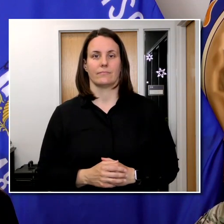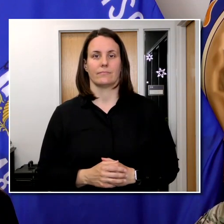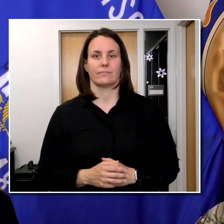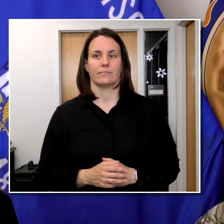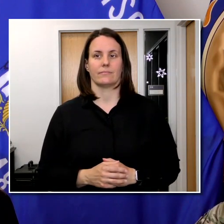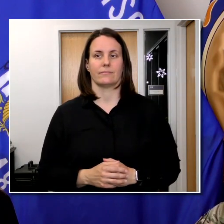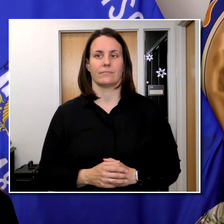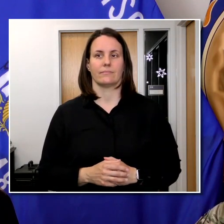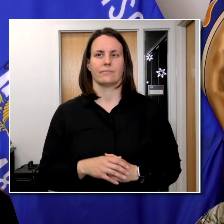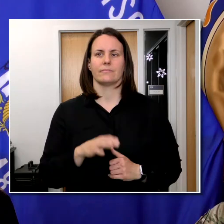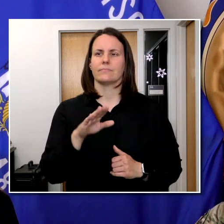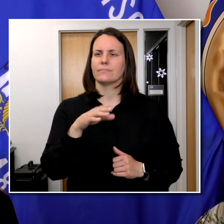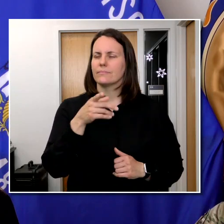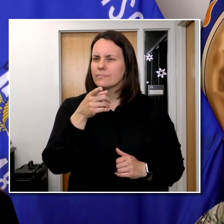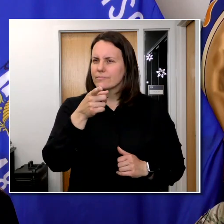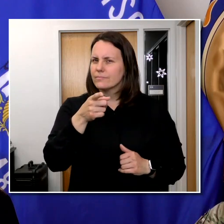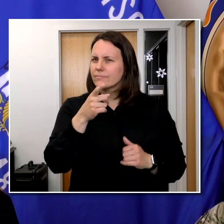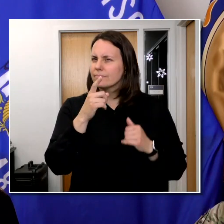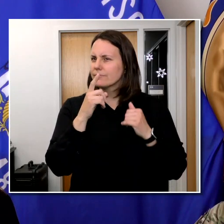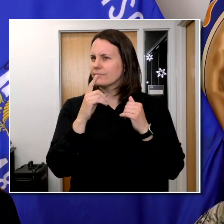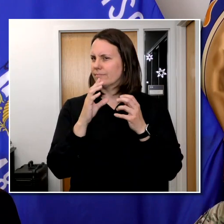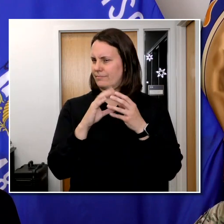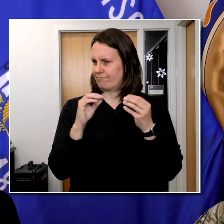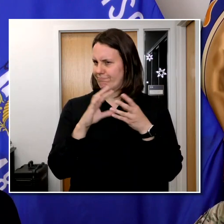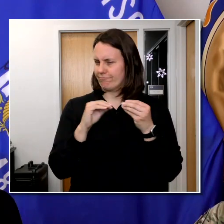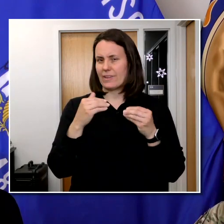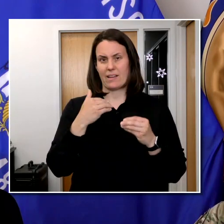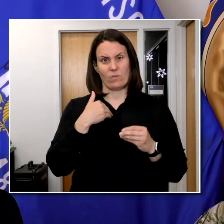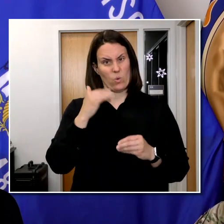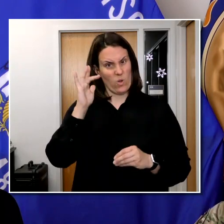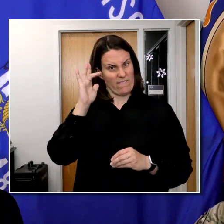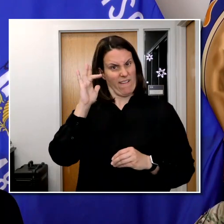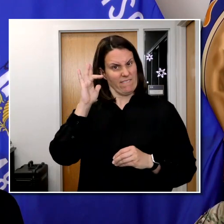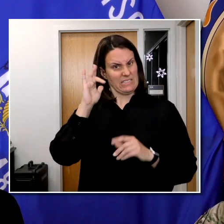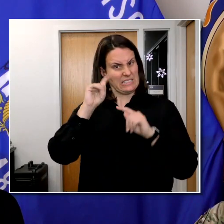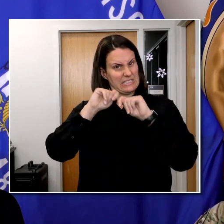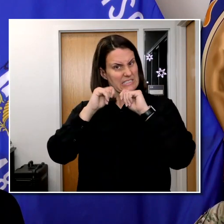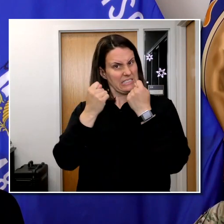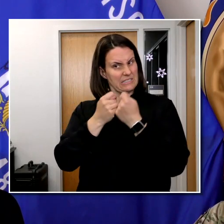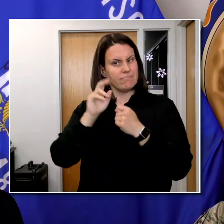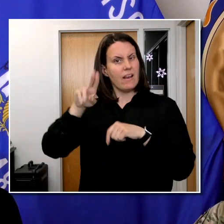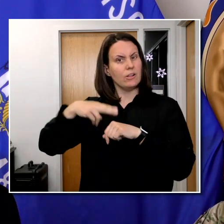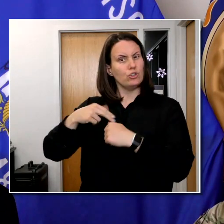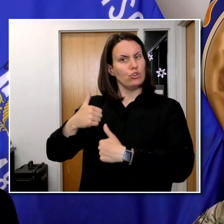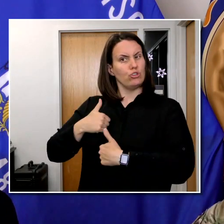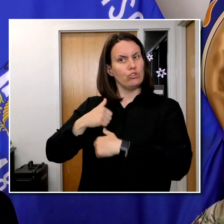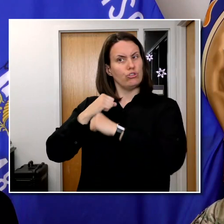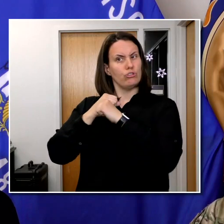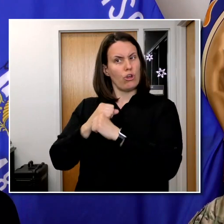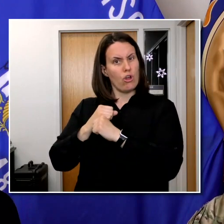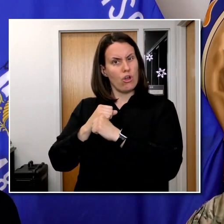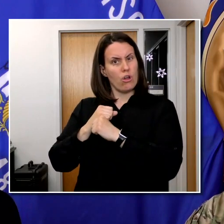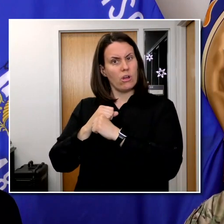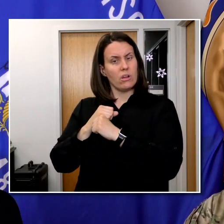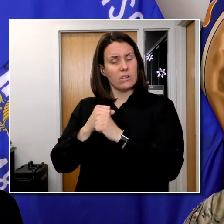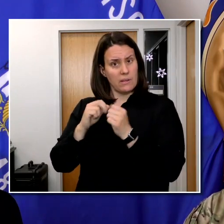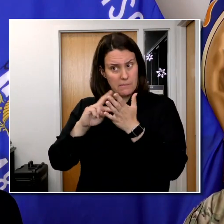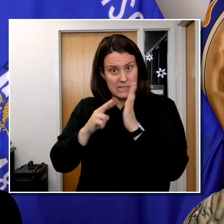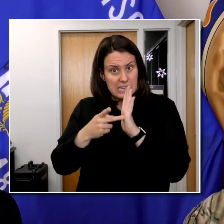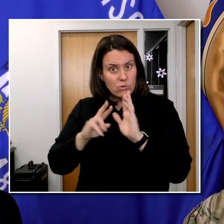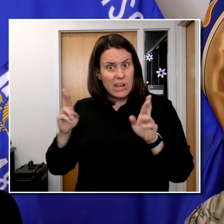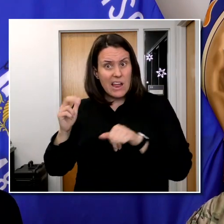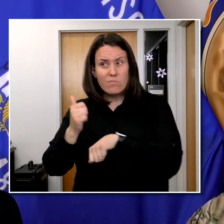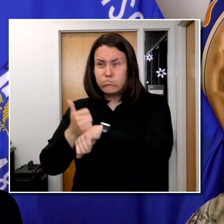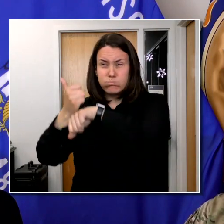you said there's 25 teams. Does that mean that there's 25 testing locations? Or how many